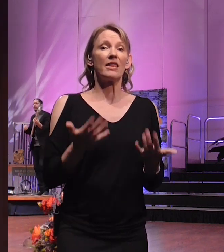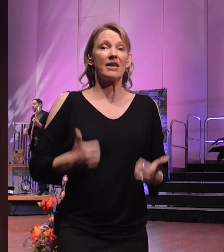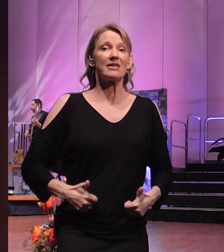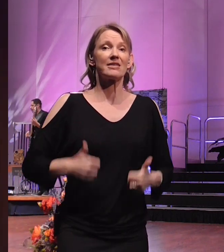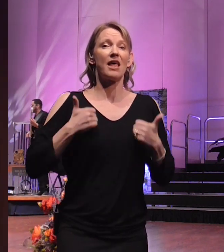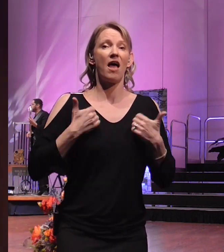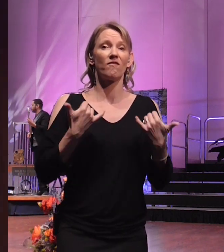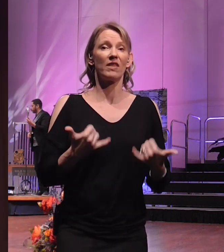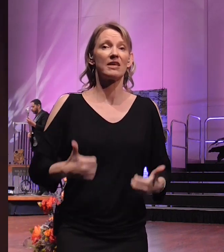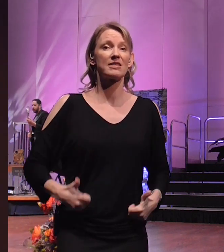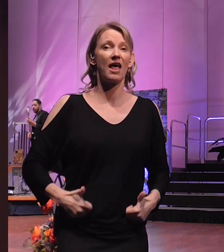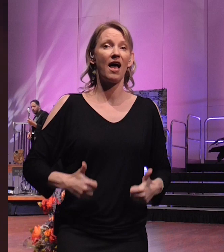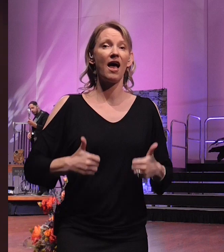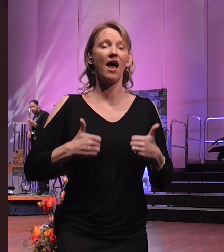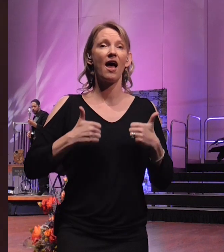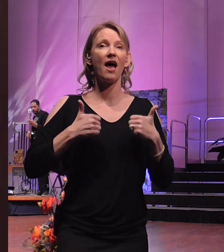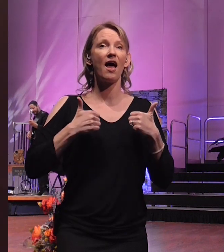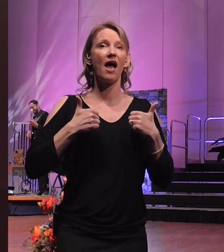This life,